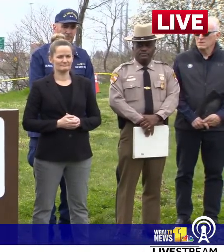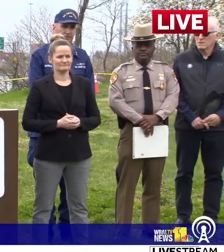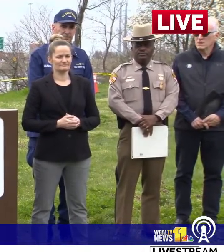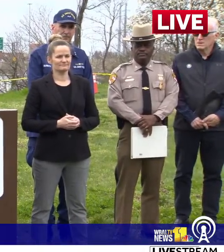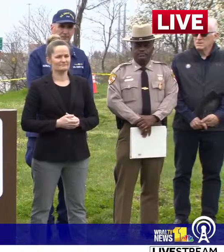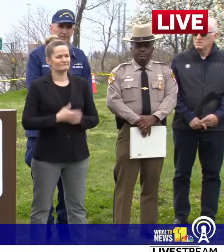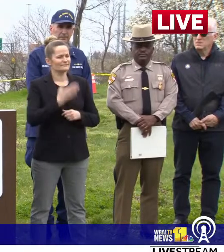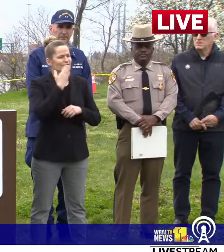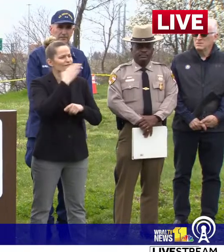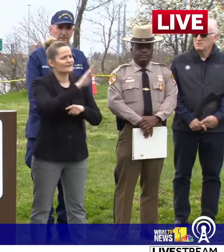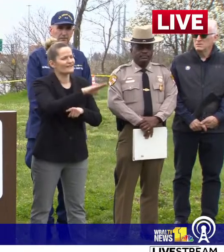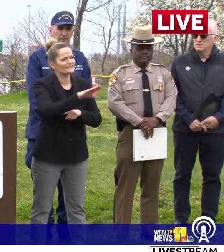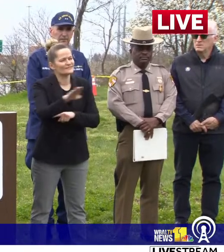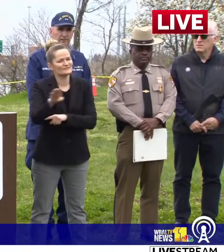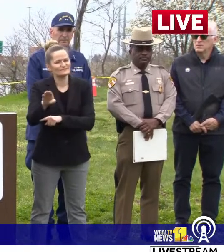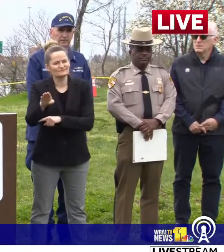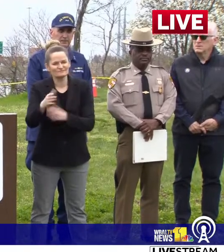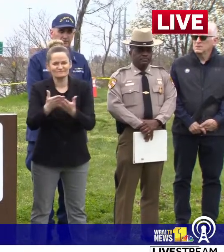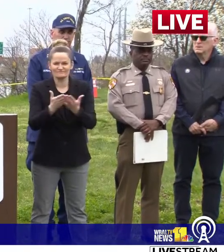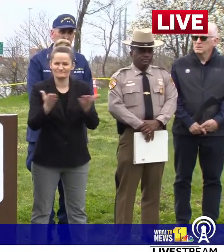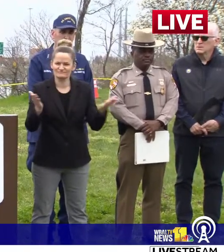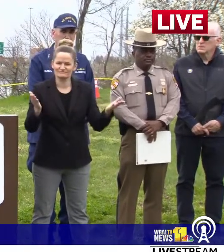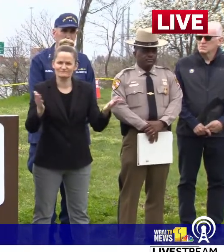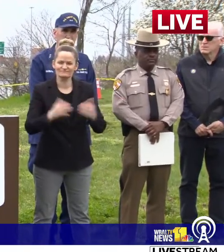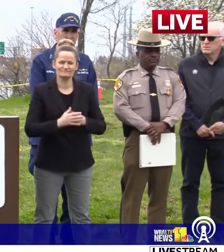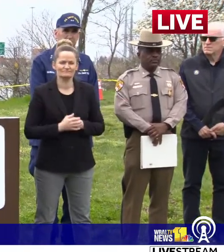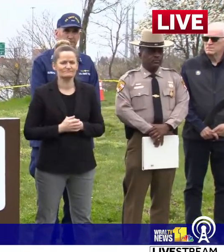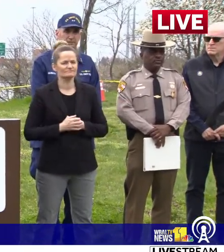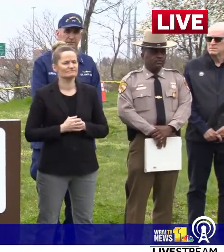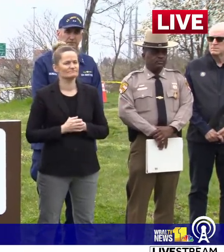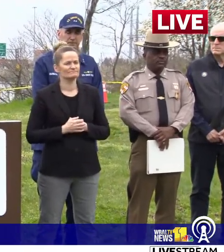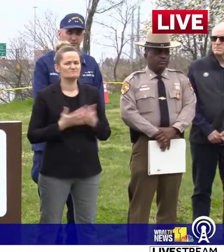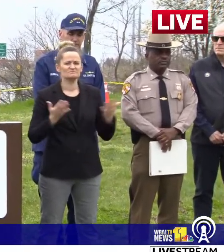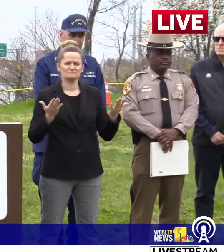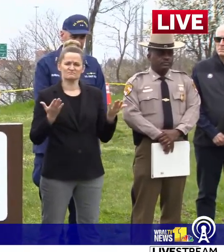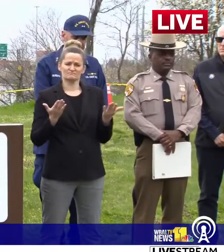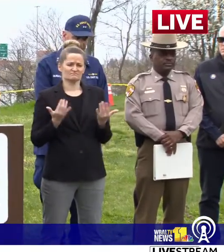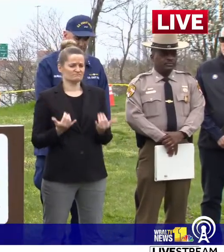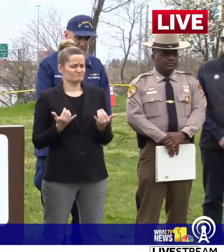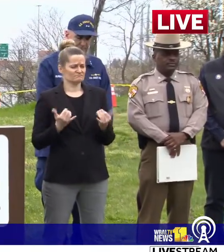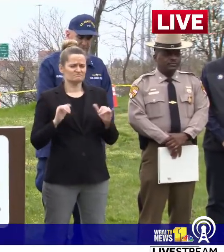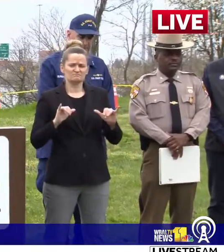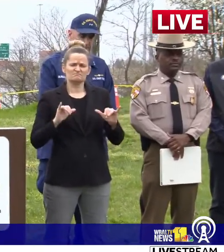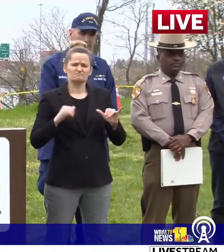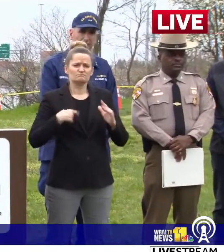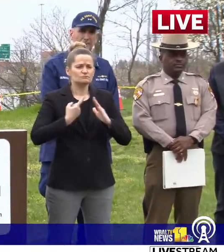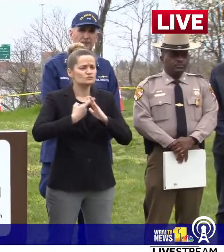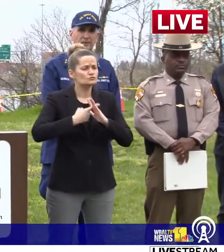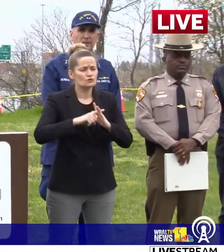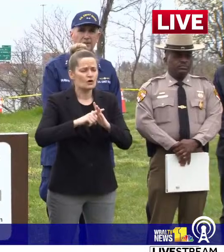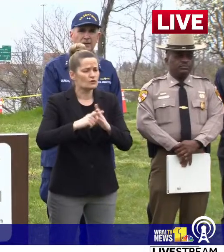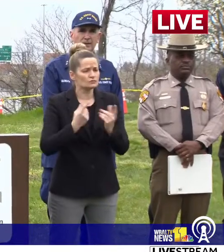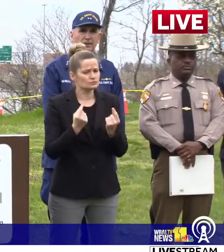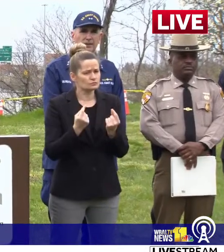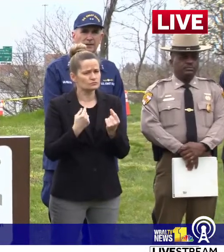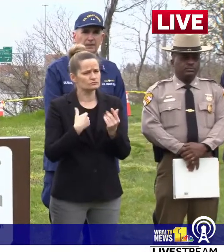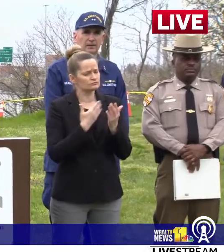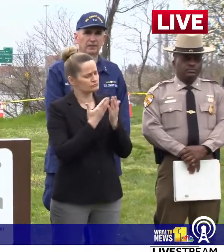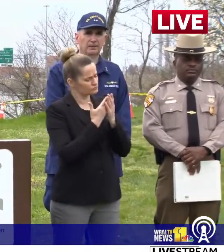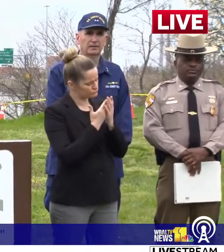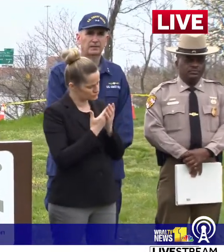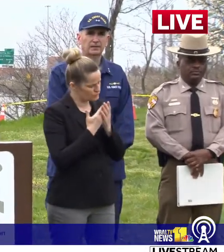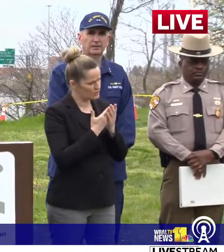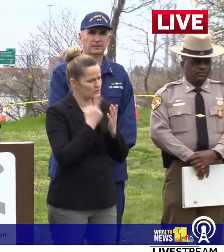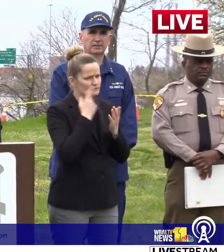Good afternoon. Let me first start by saying again that we pray for all of the victims of the Key Bridge